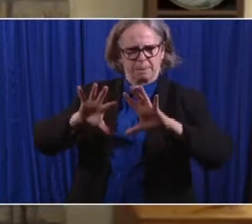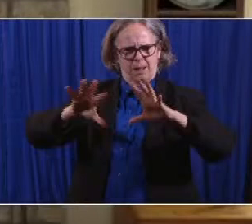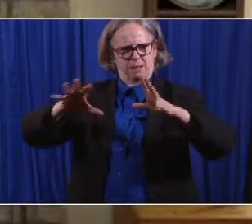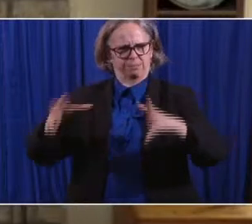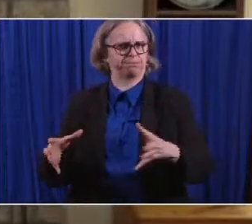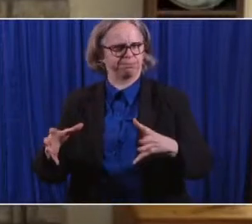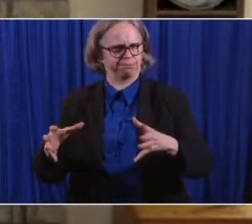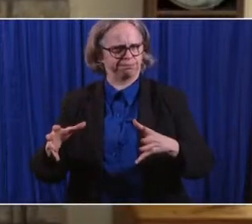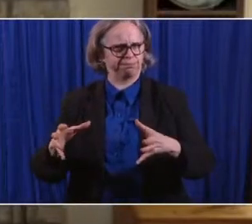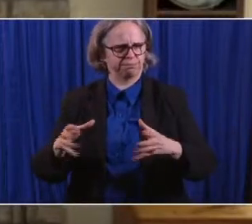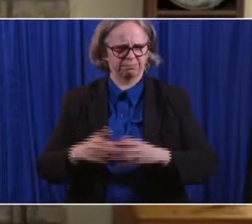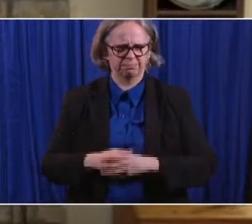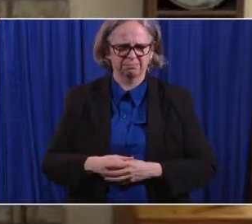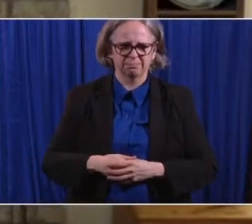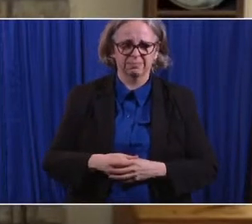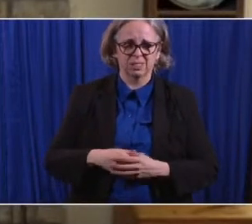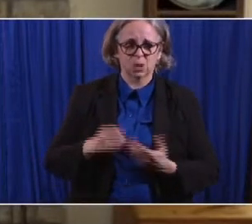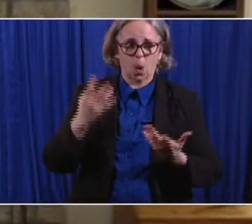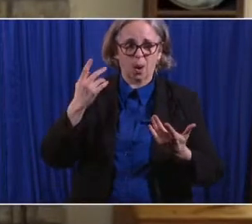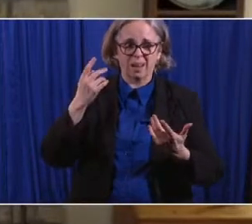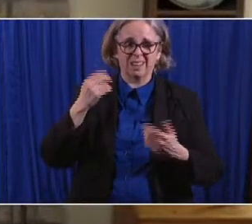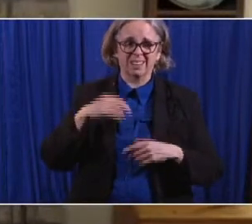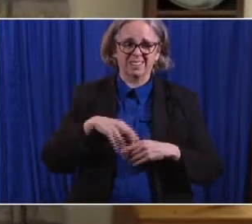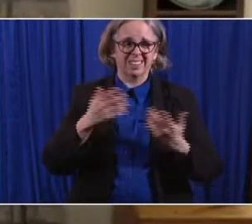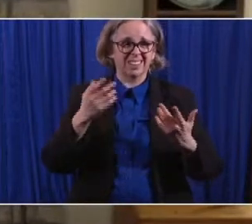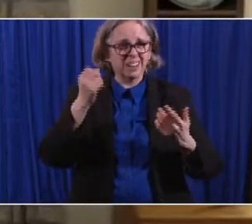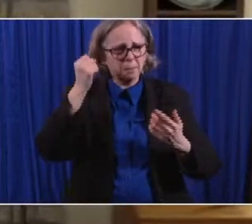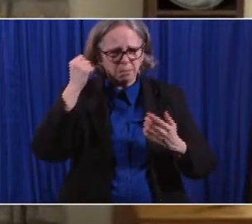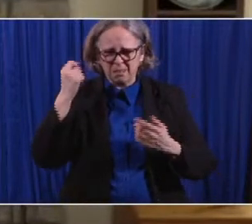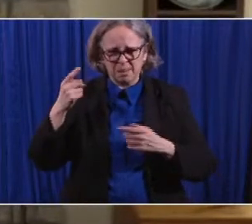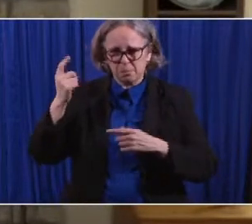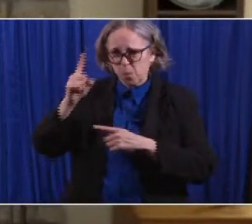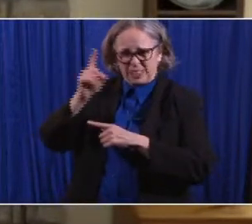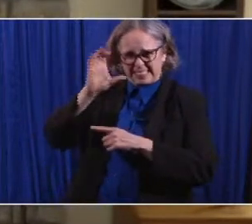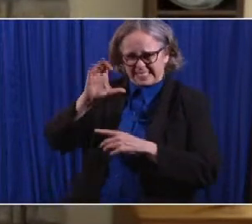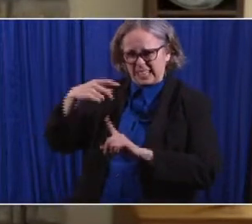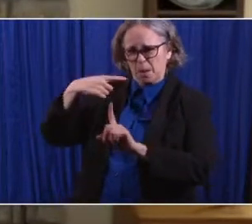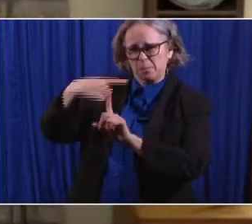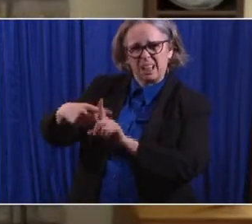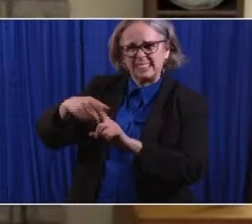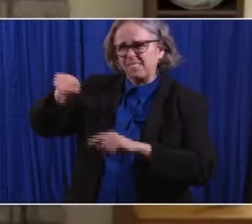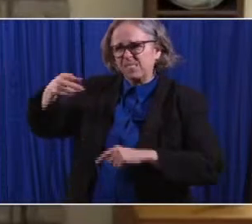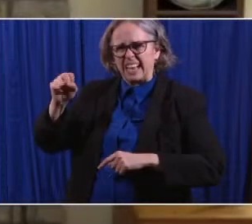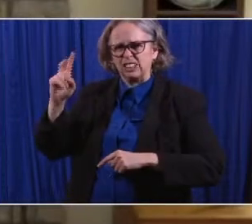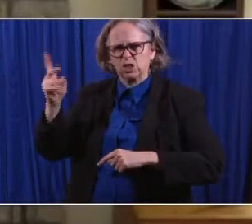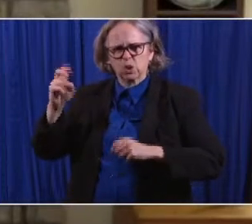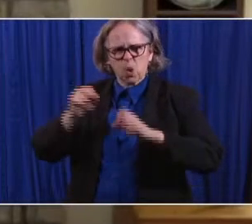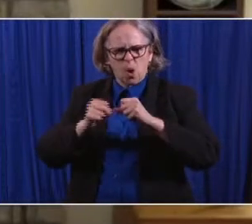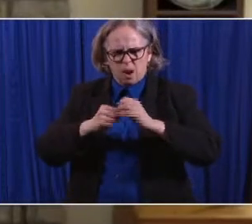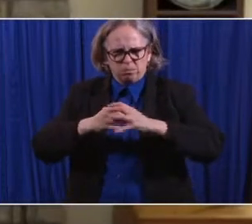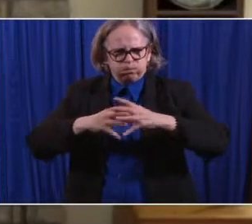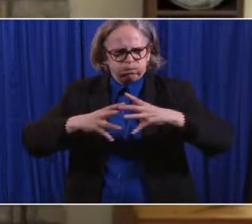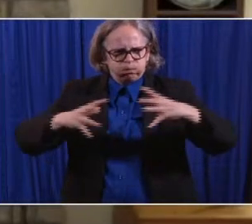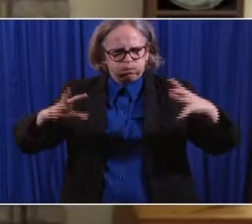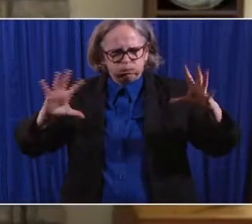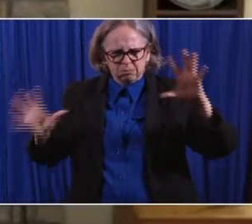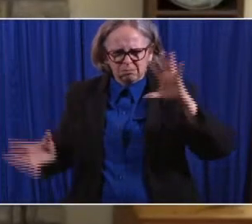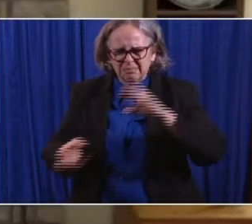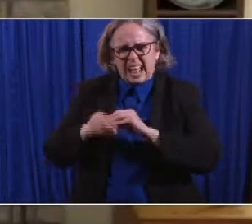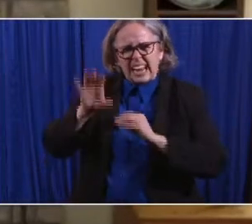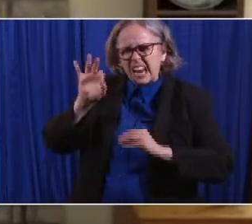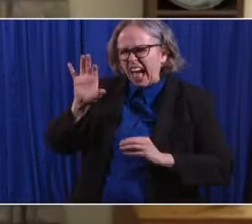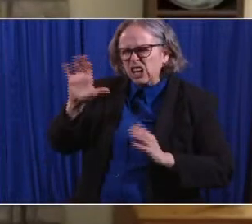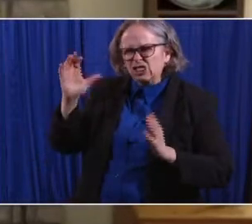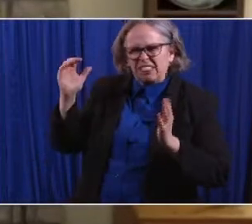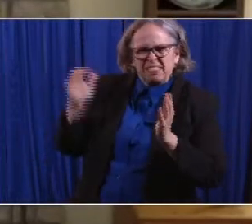the two together, you see we're slightly over 900,000 in the groups that we are opening